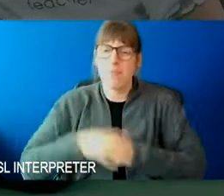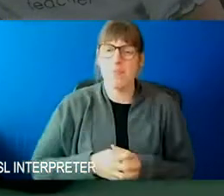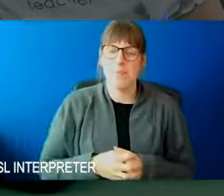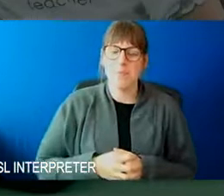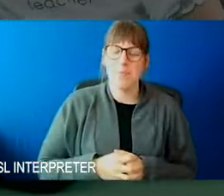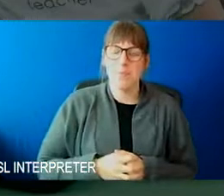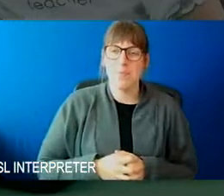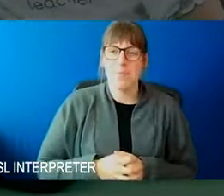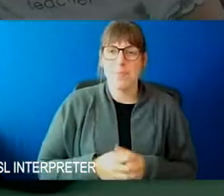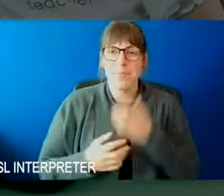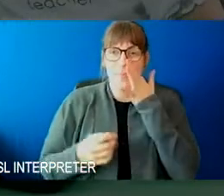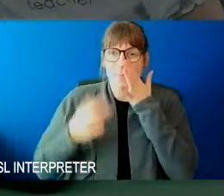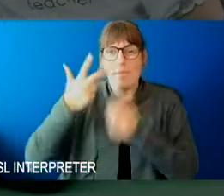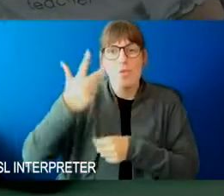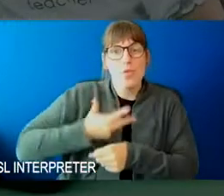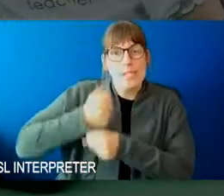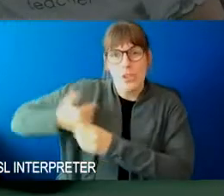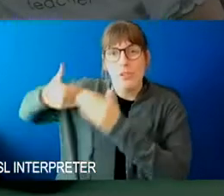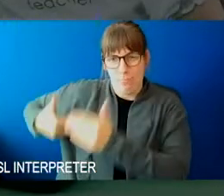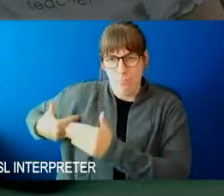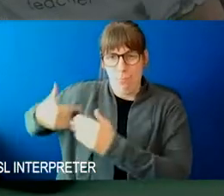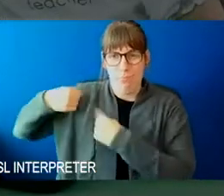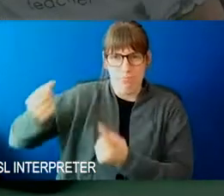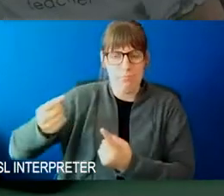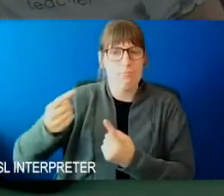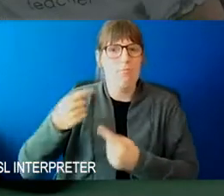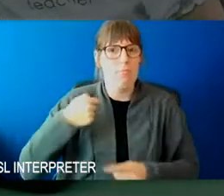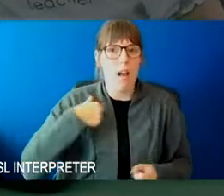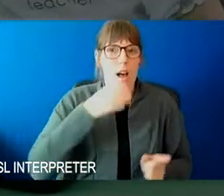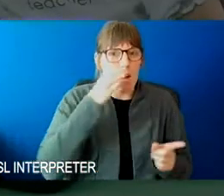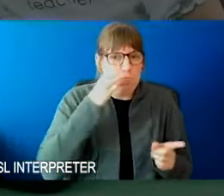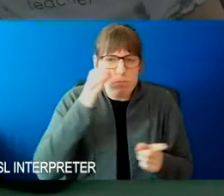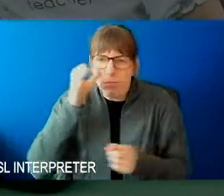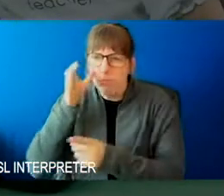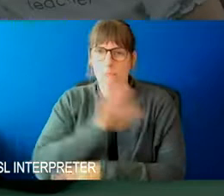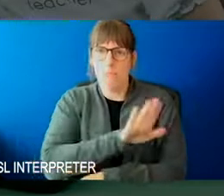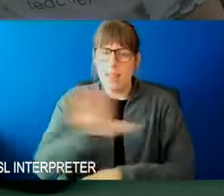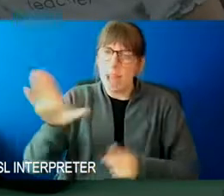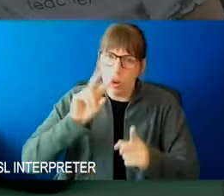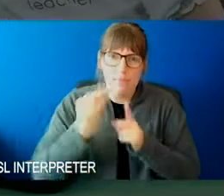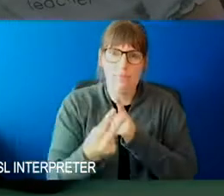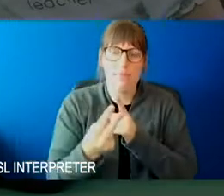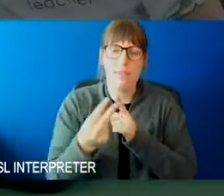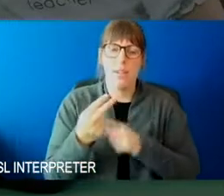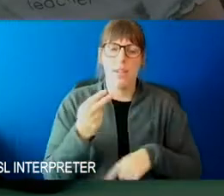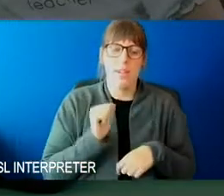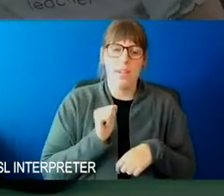insights. I spent the last 3 years in deep listening to